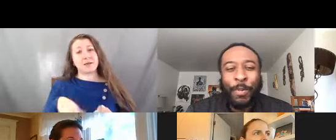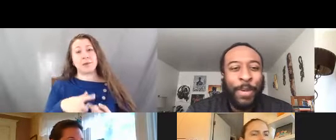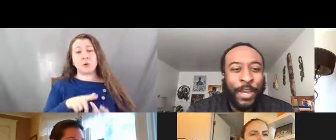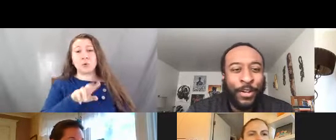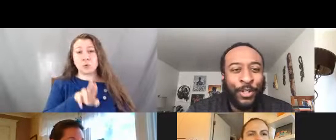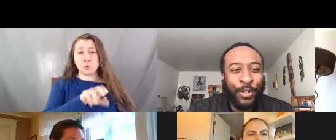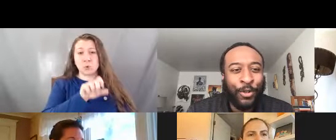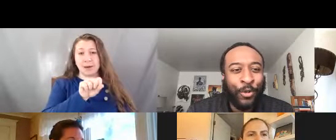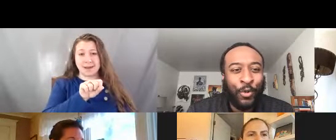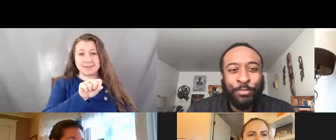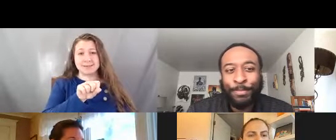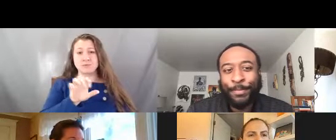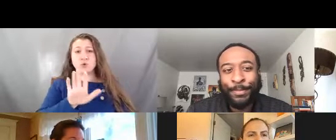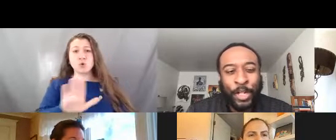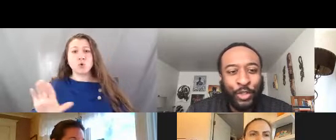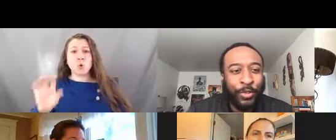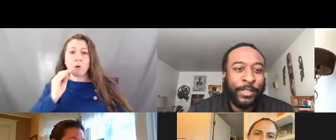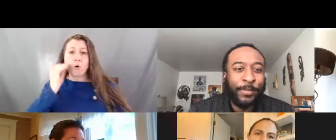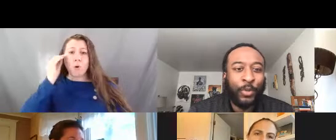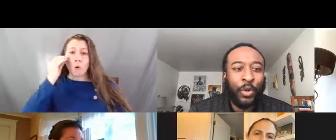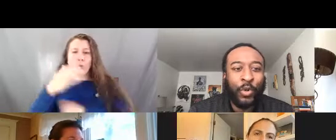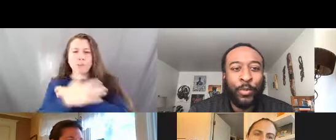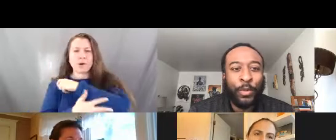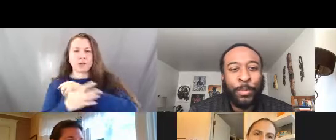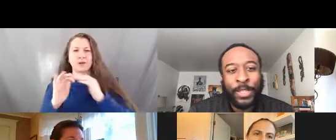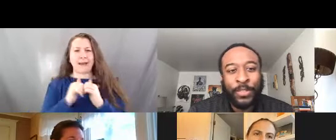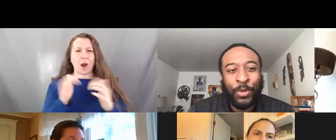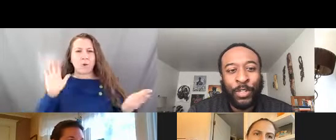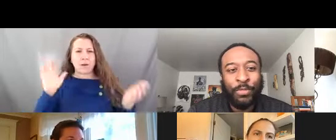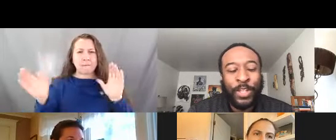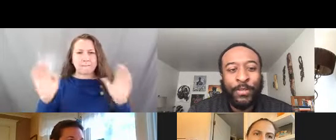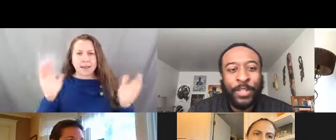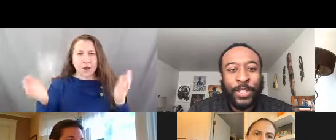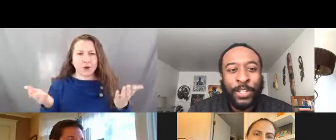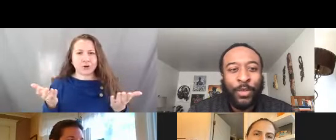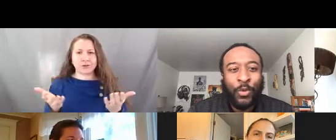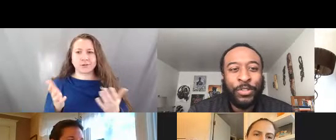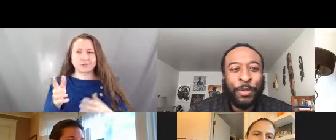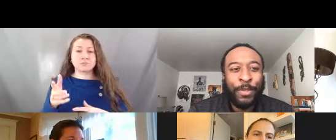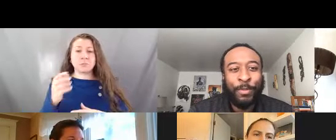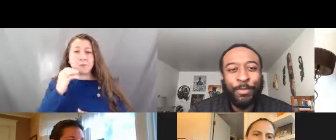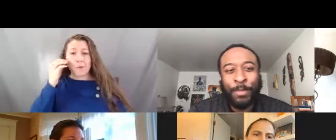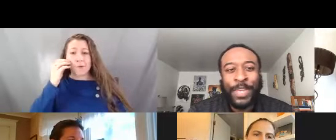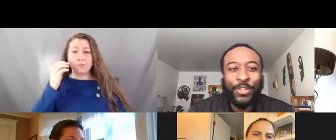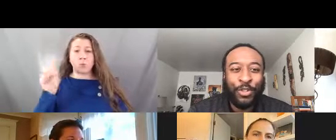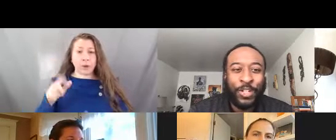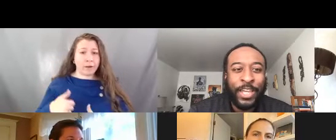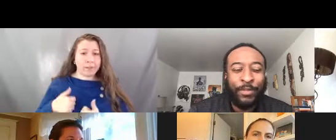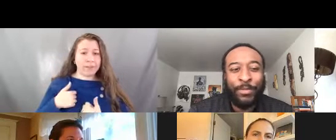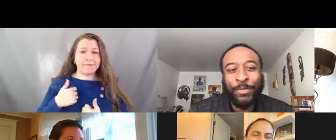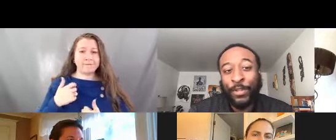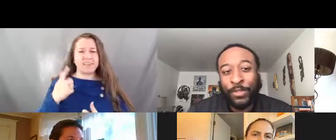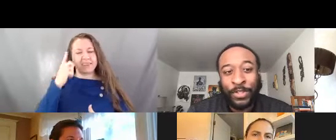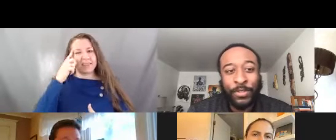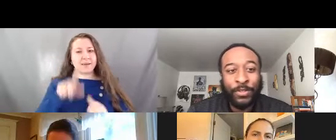U.S. compare to your home country or home or the places where you've lived? You know, what are some of the major kind